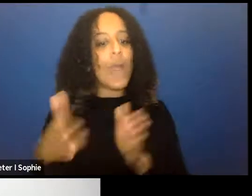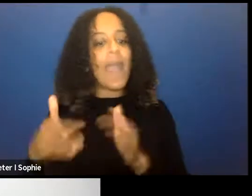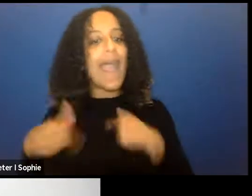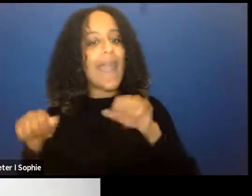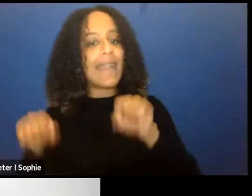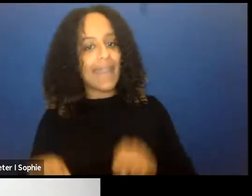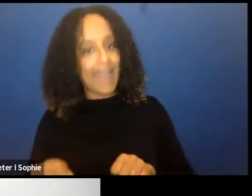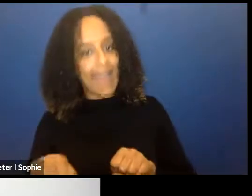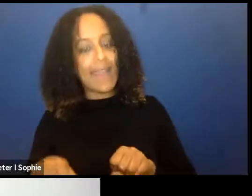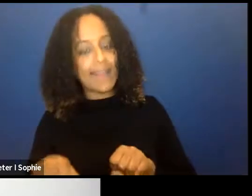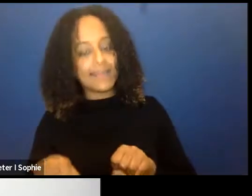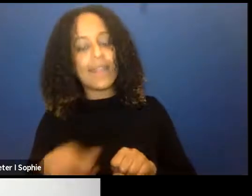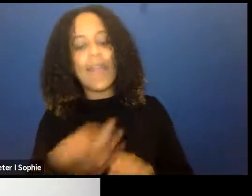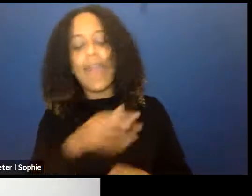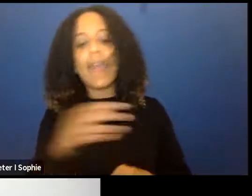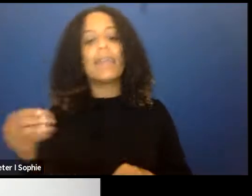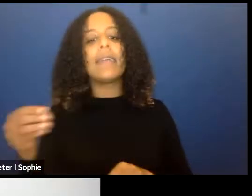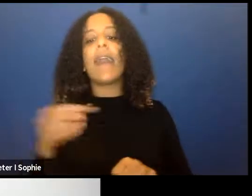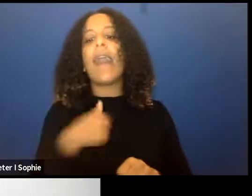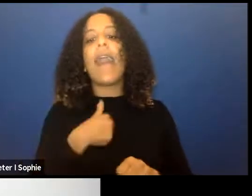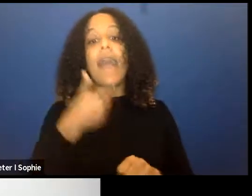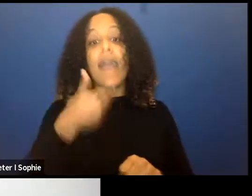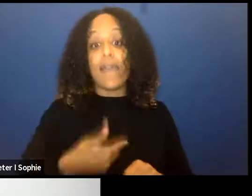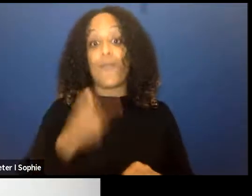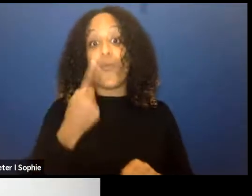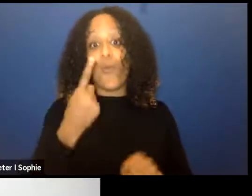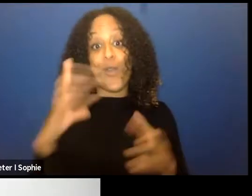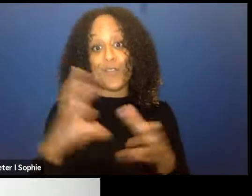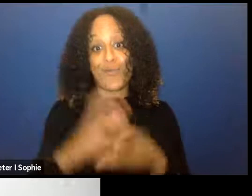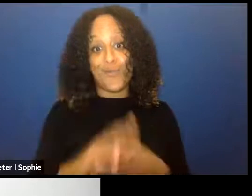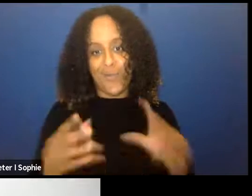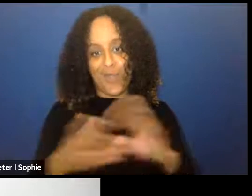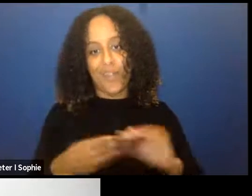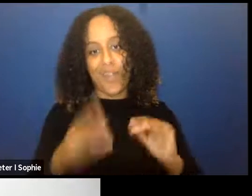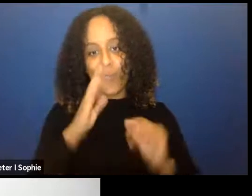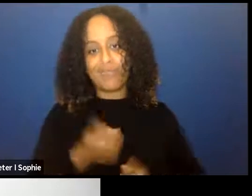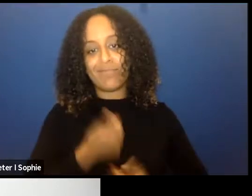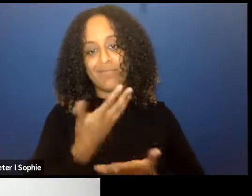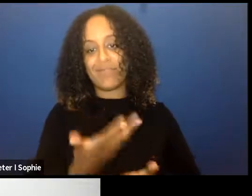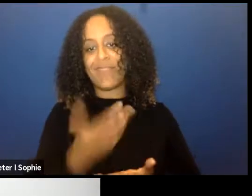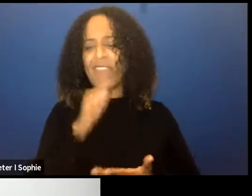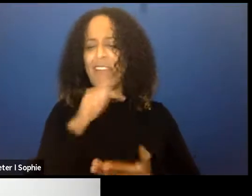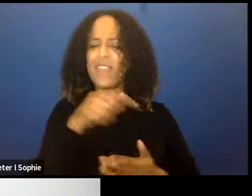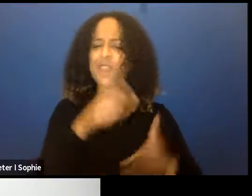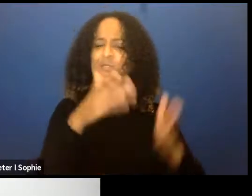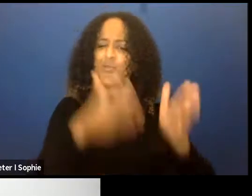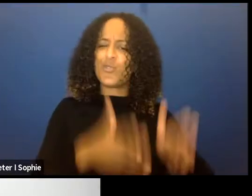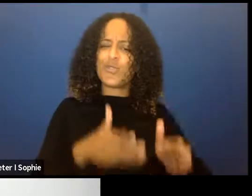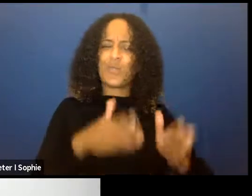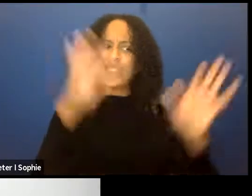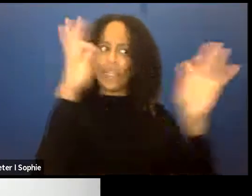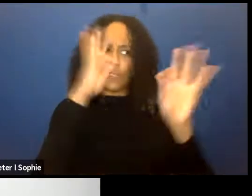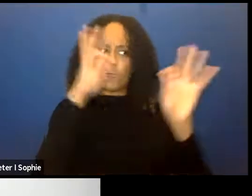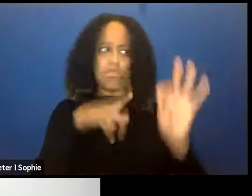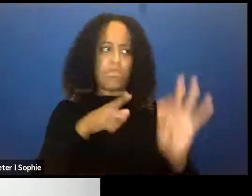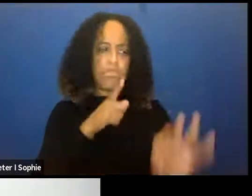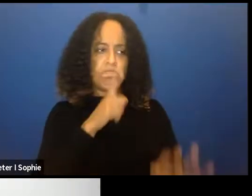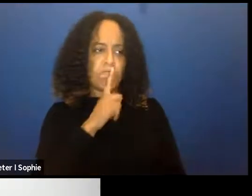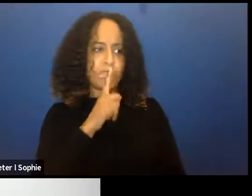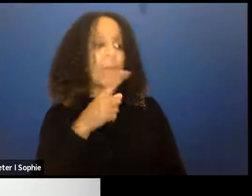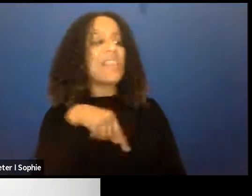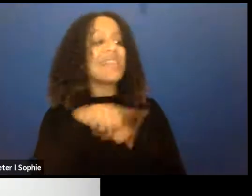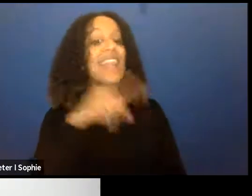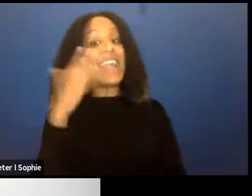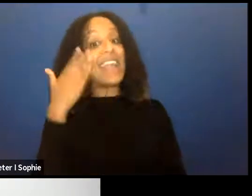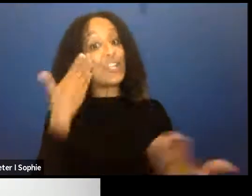I can. I have one story I'll tell that, I won't say that this person was ignorant, but they didn't know